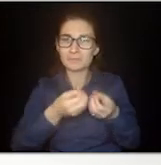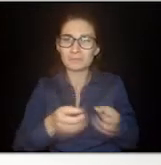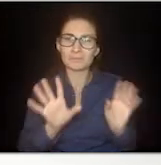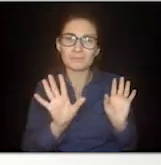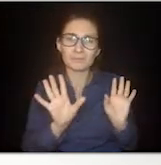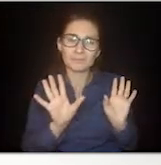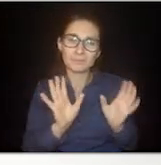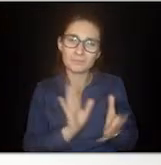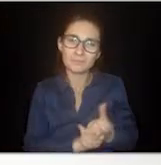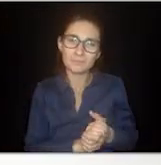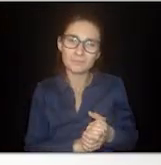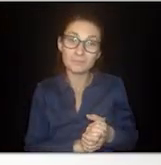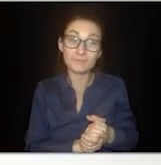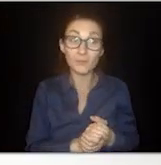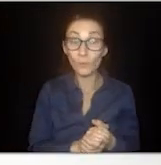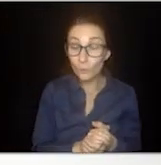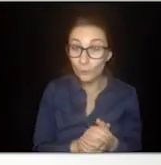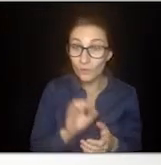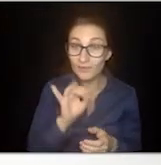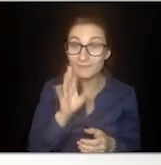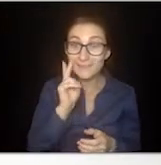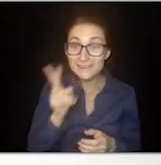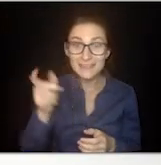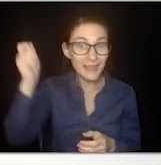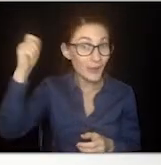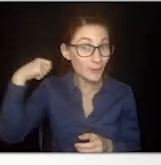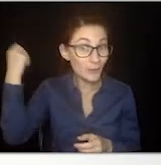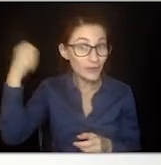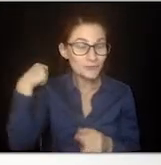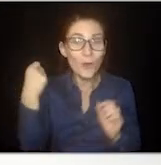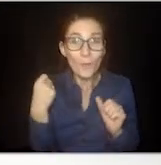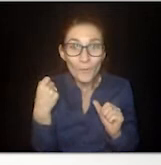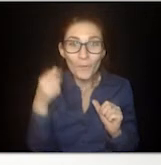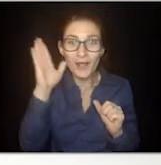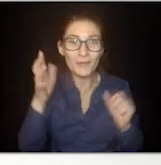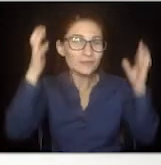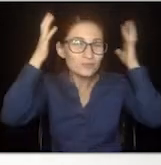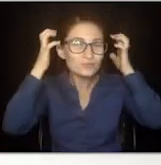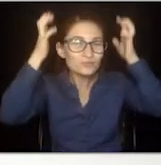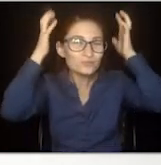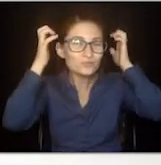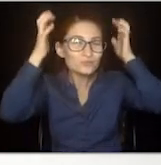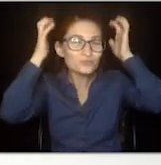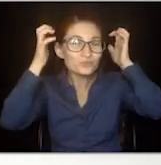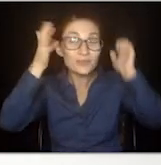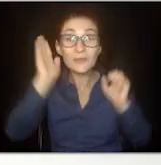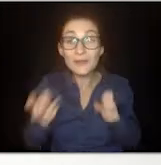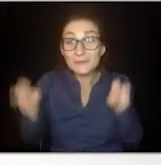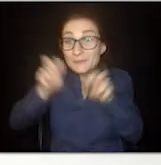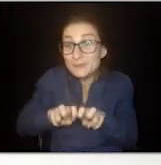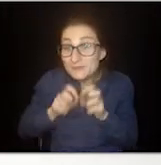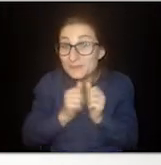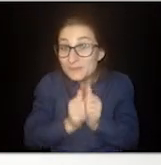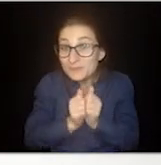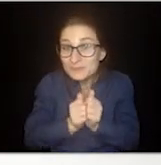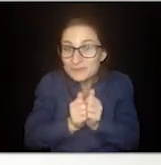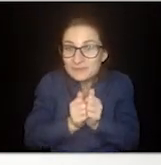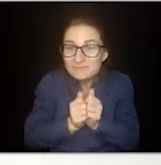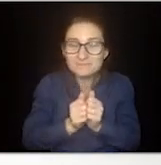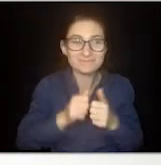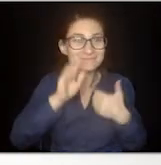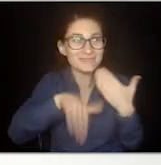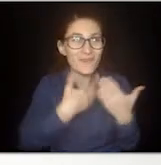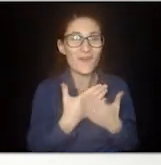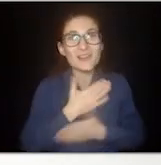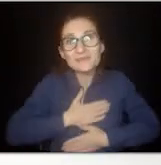me. But if I see that hairbrush thing come out, I'm going to get my head rubbed. She's going to sit with